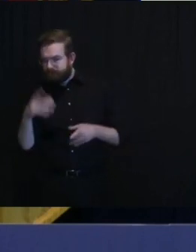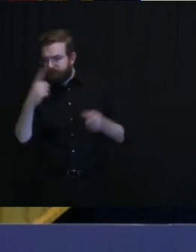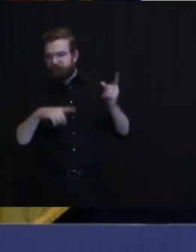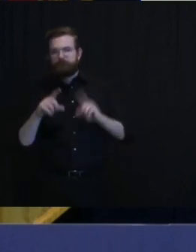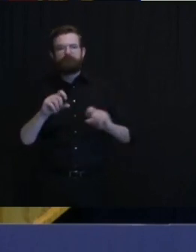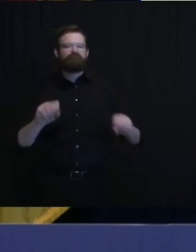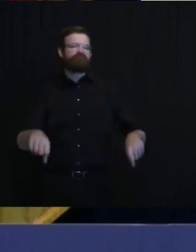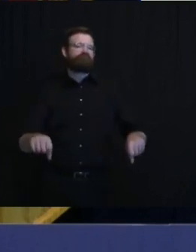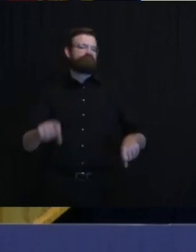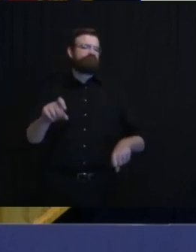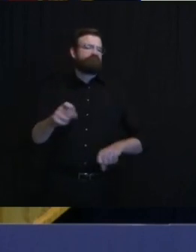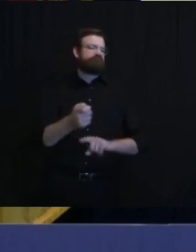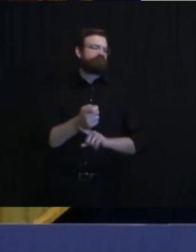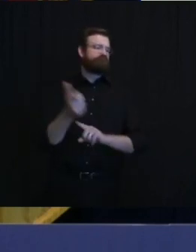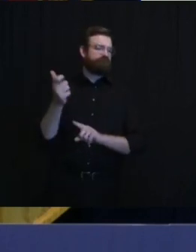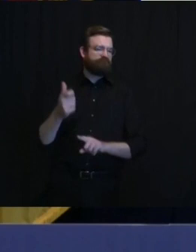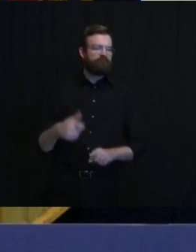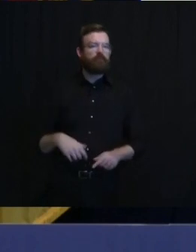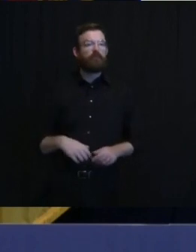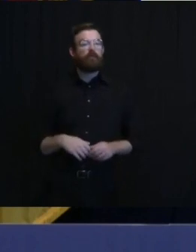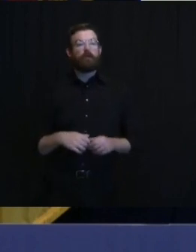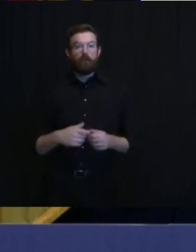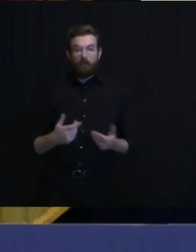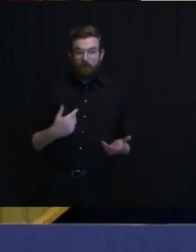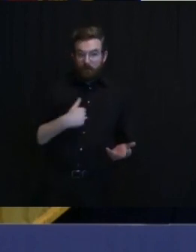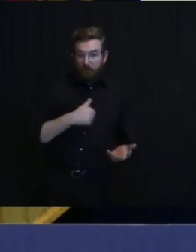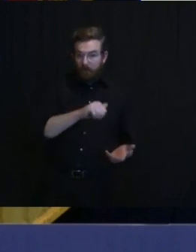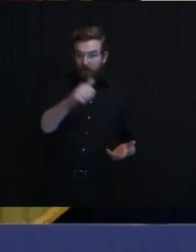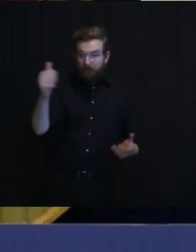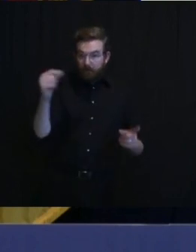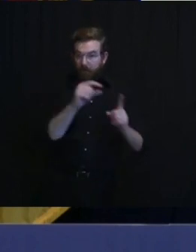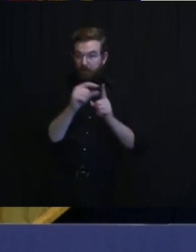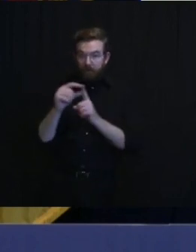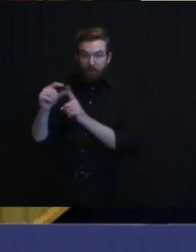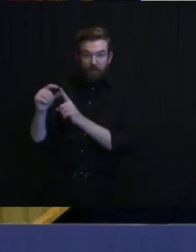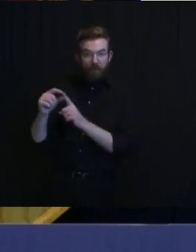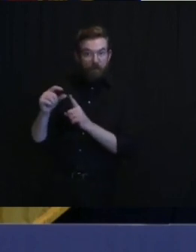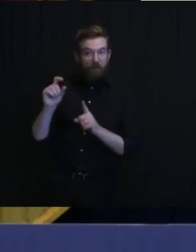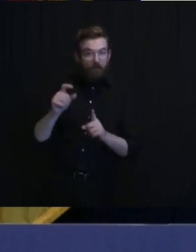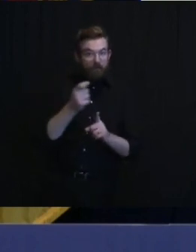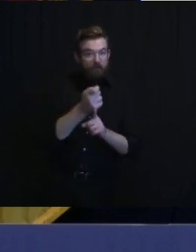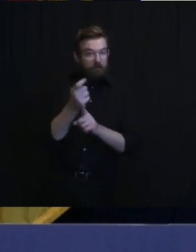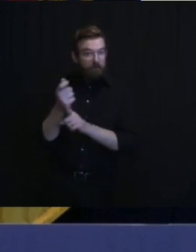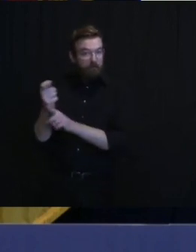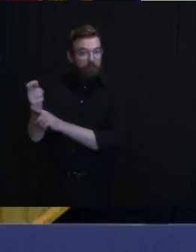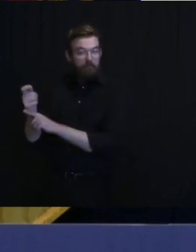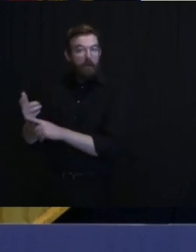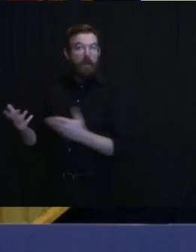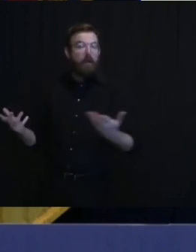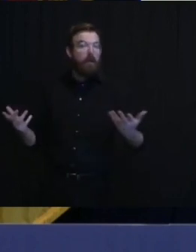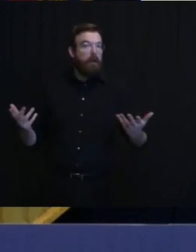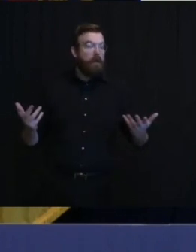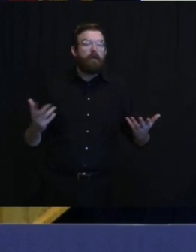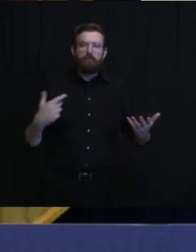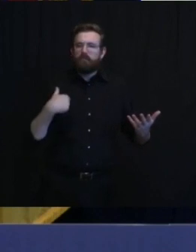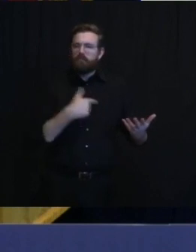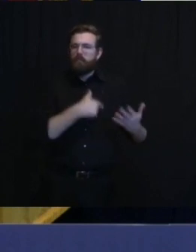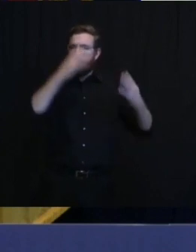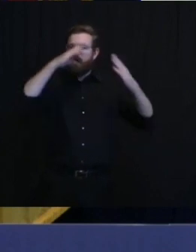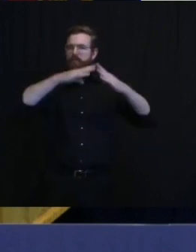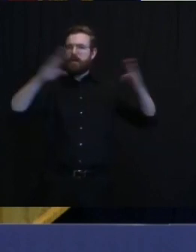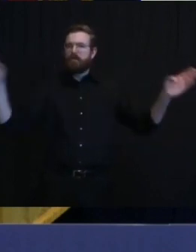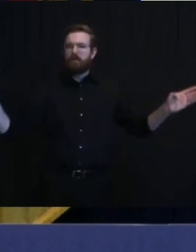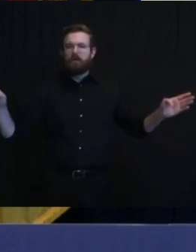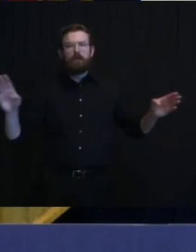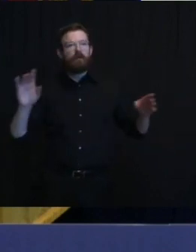folks find offensive. Yeah, upgrading, all of the above. I don't want to, upgrading the